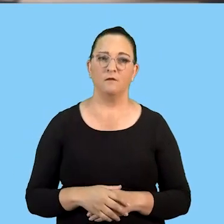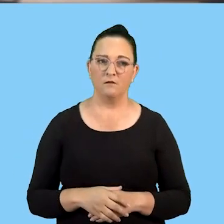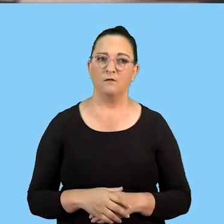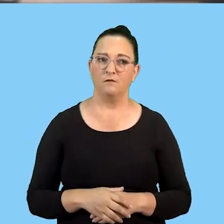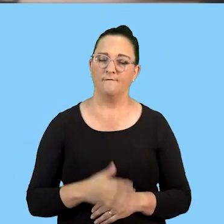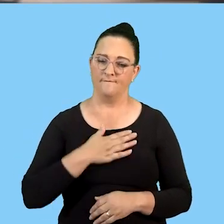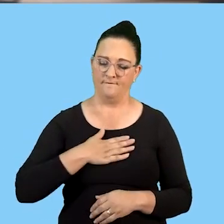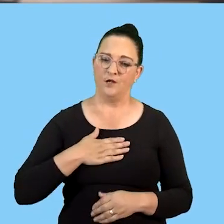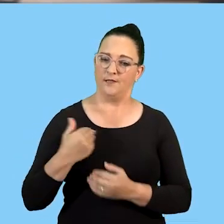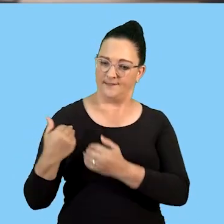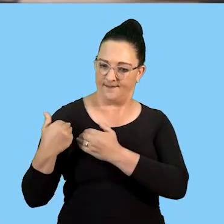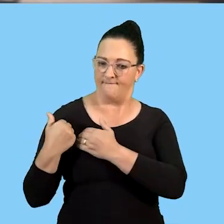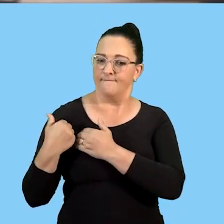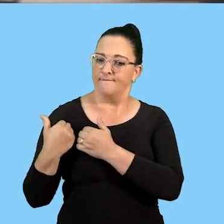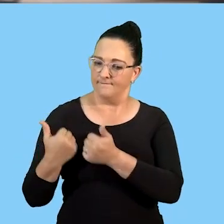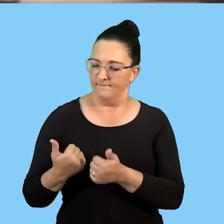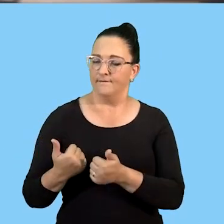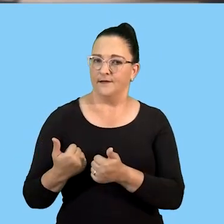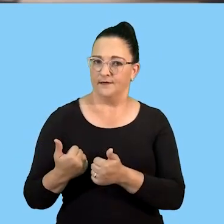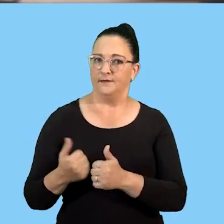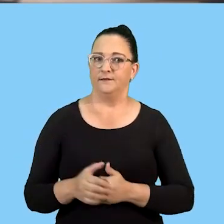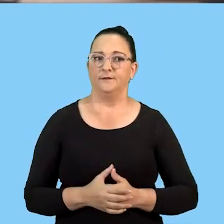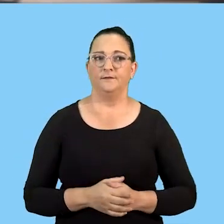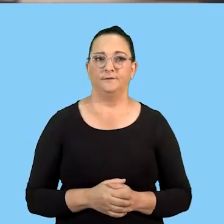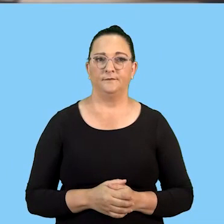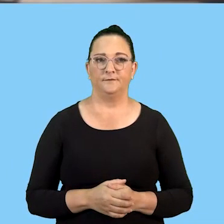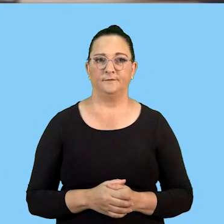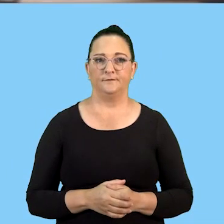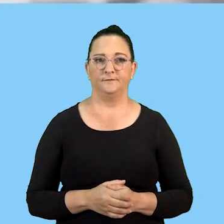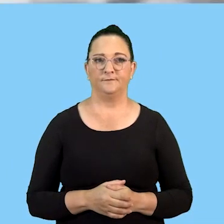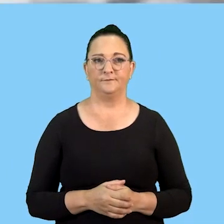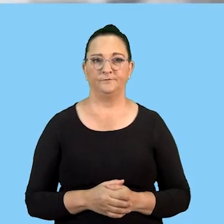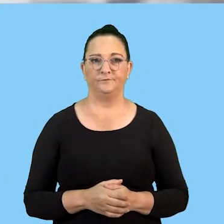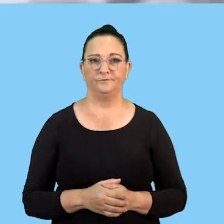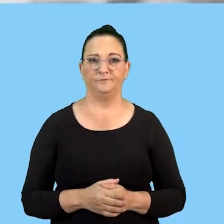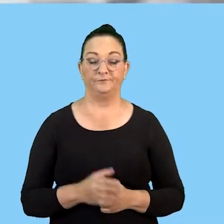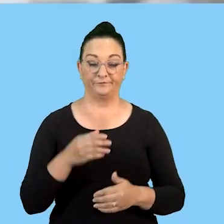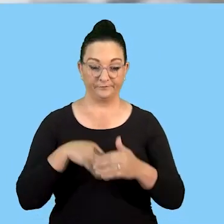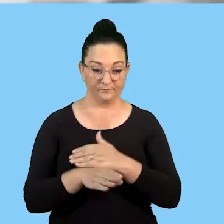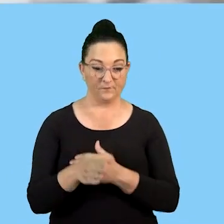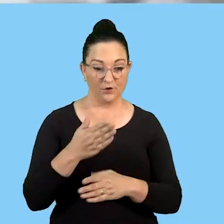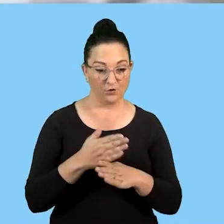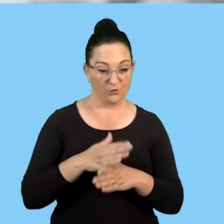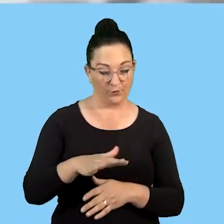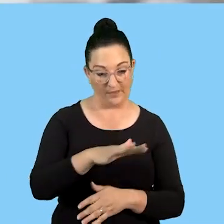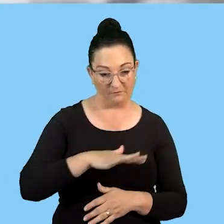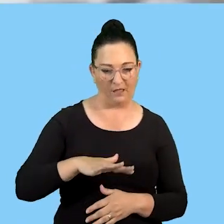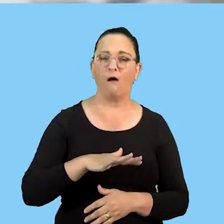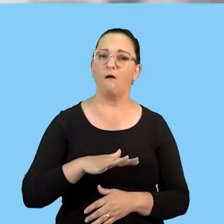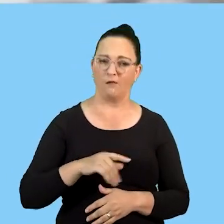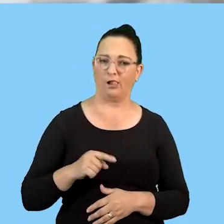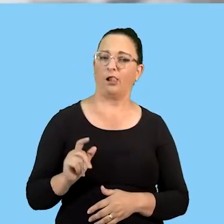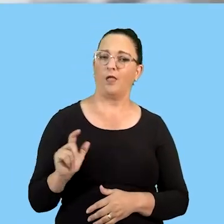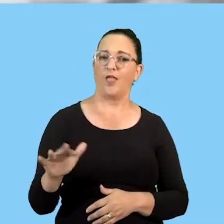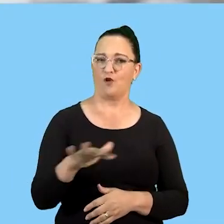more secure, or in other words, you are assured that the workplace that you are going to be working